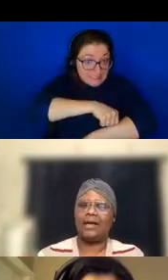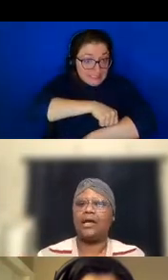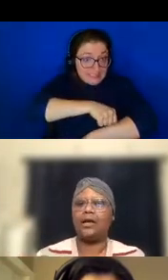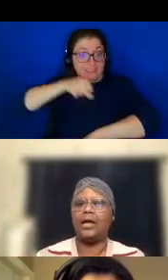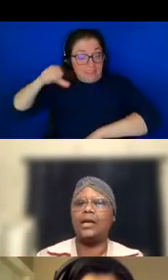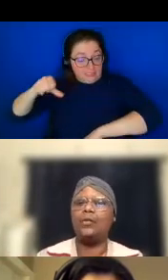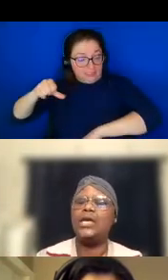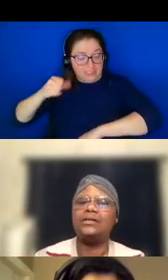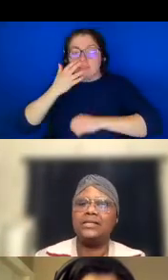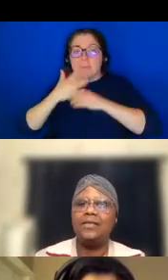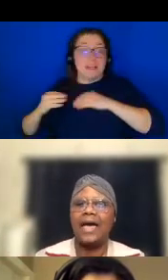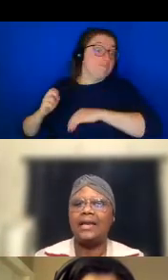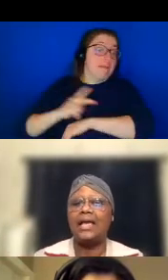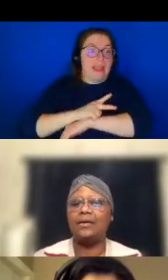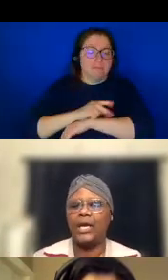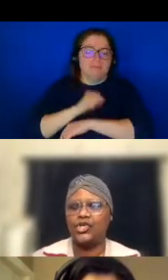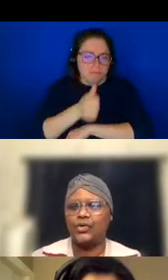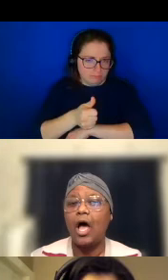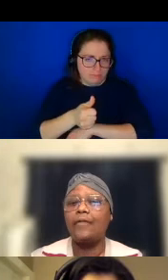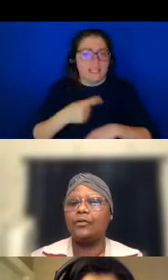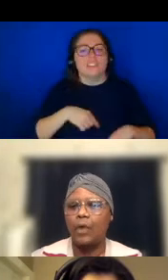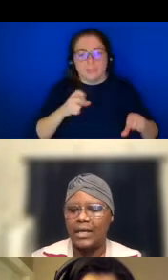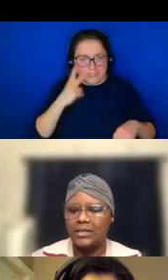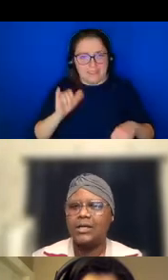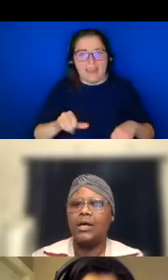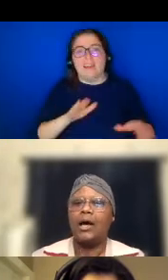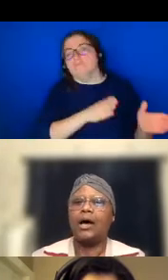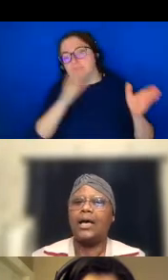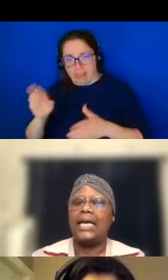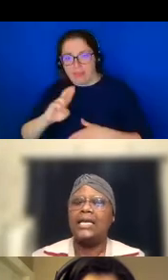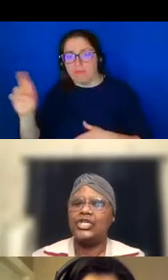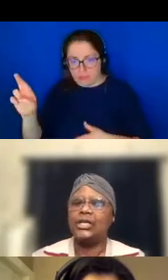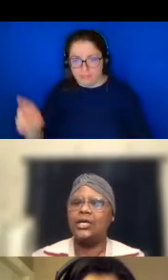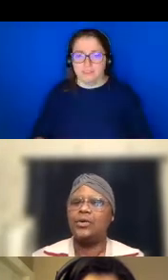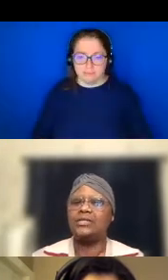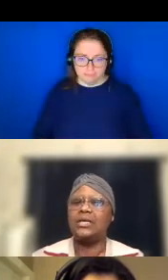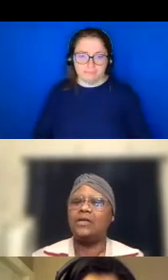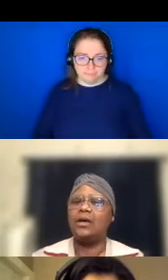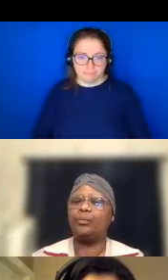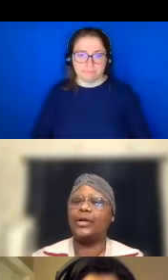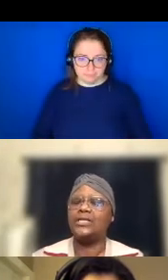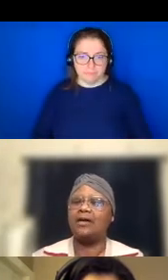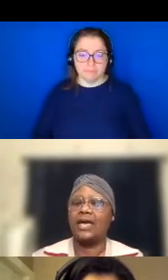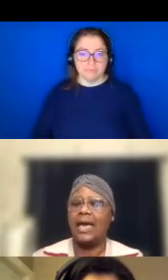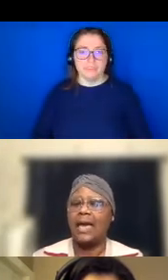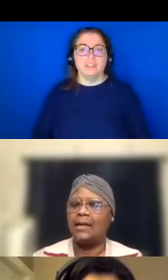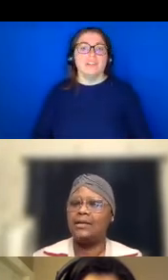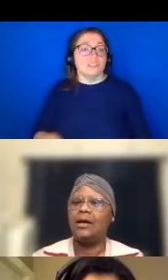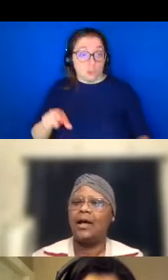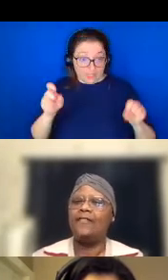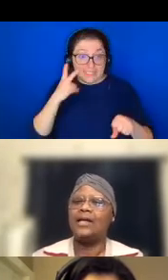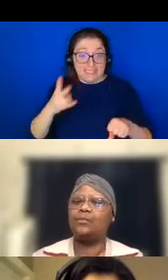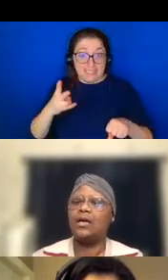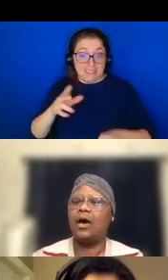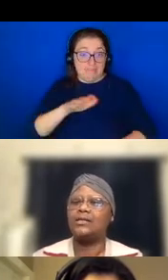to that area. And we can see that in the pictures on the right. Initially, you can see the imprint of a hand,